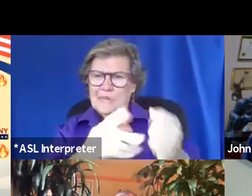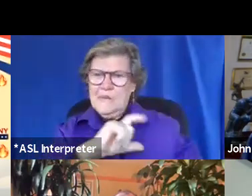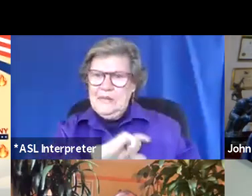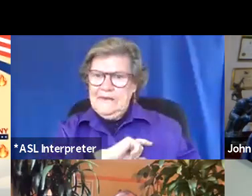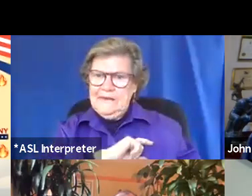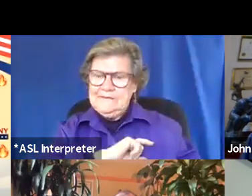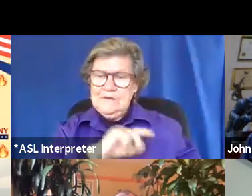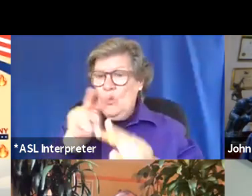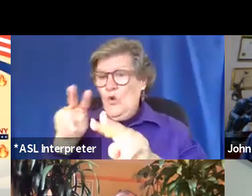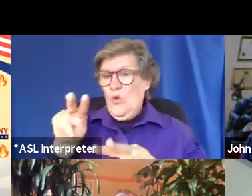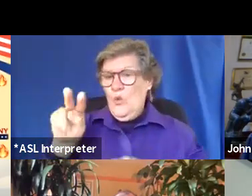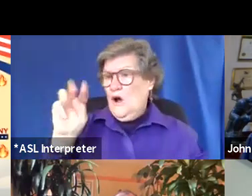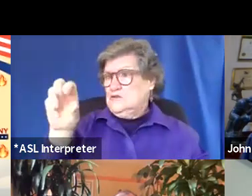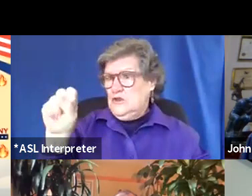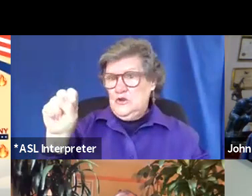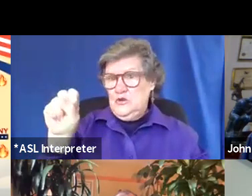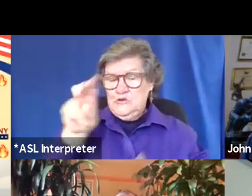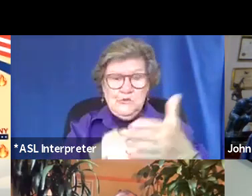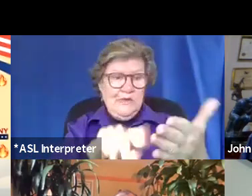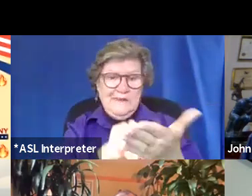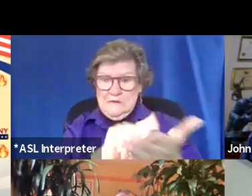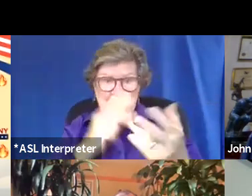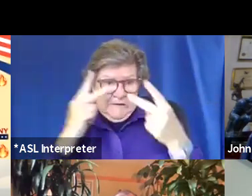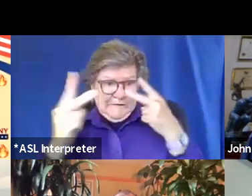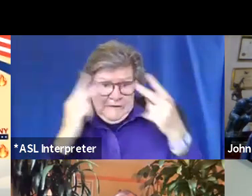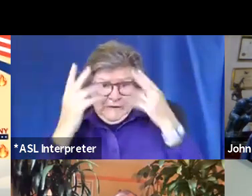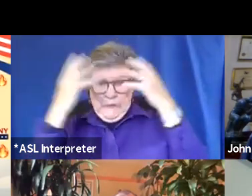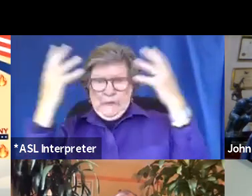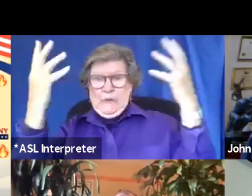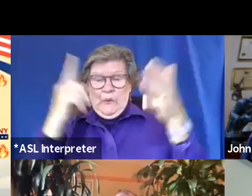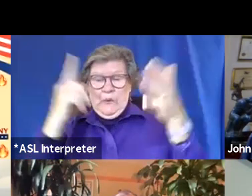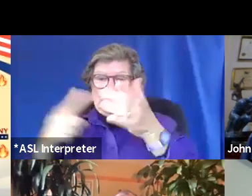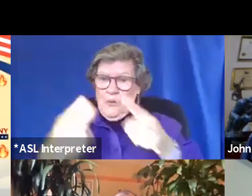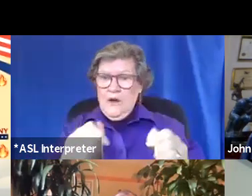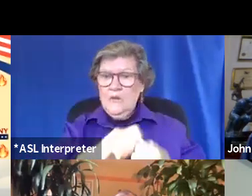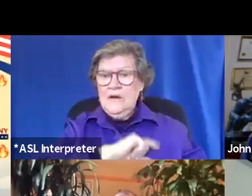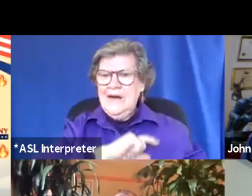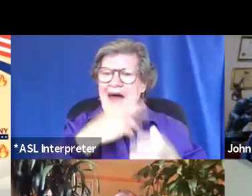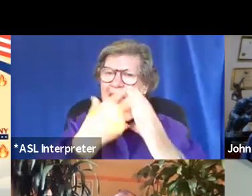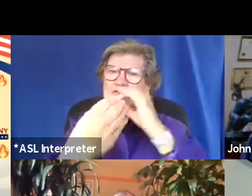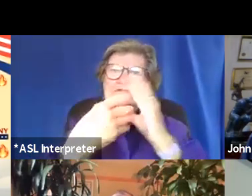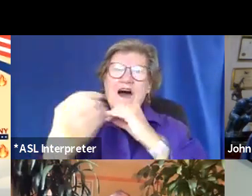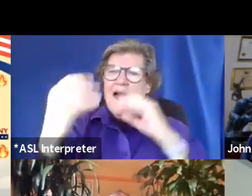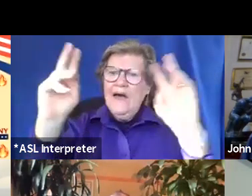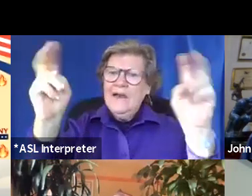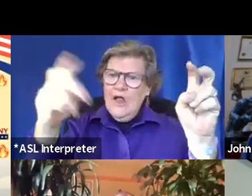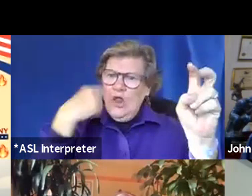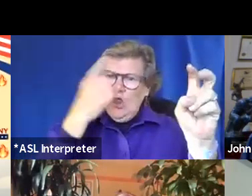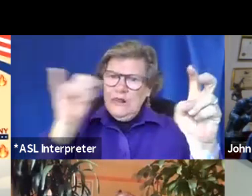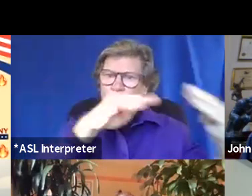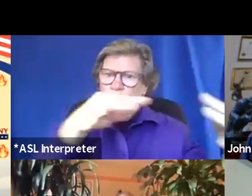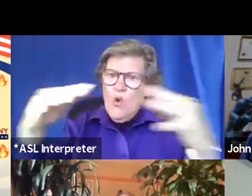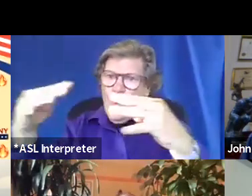watch the news, read the newspapers and see what's going on. There is a war outside where the criminals are